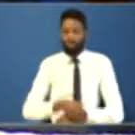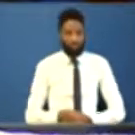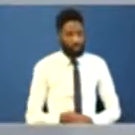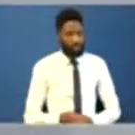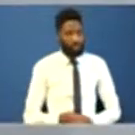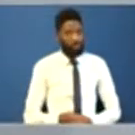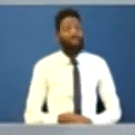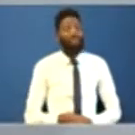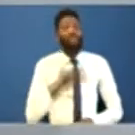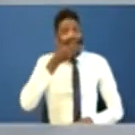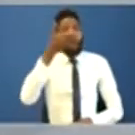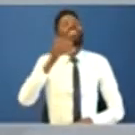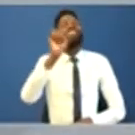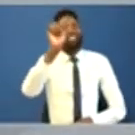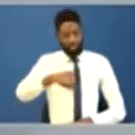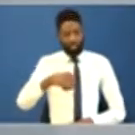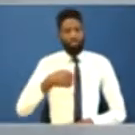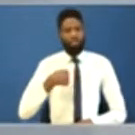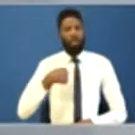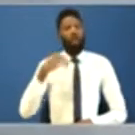the answer is yes